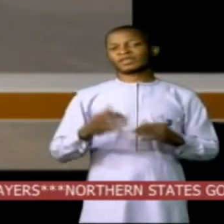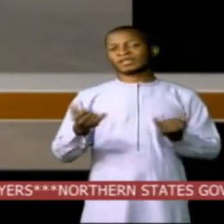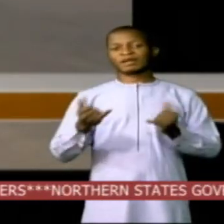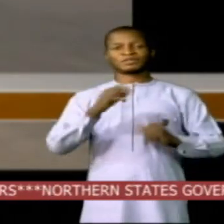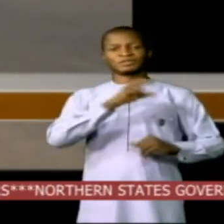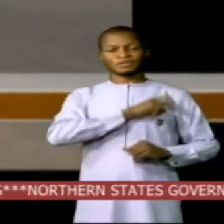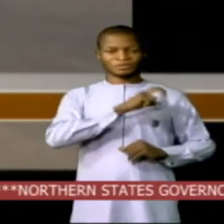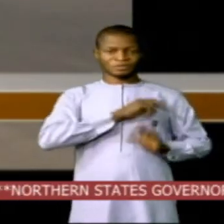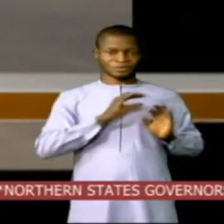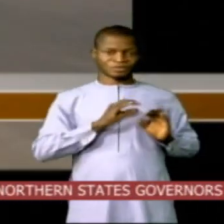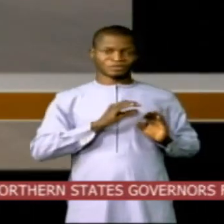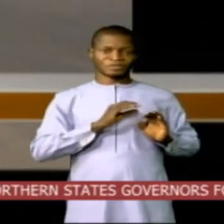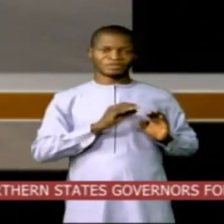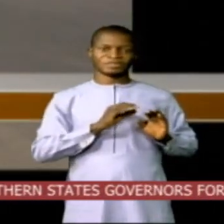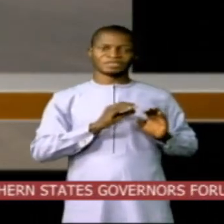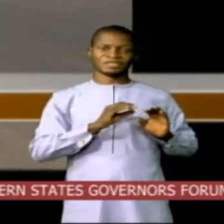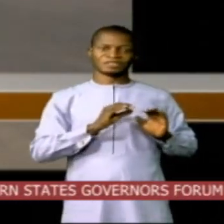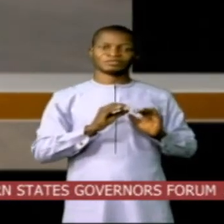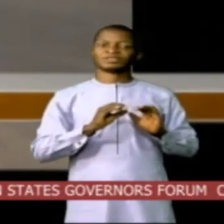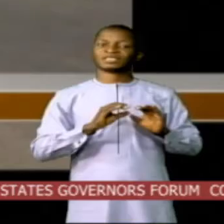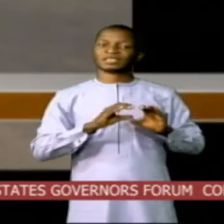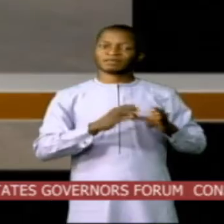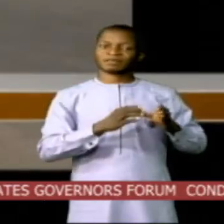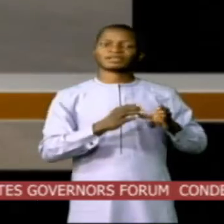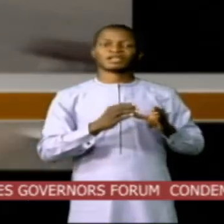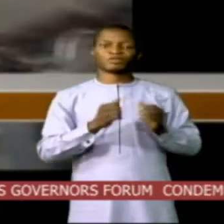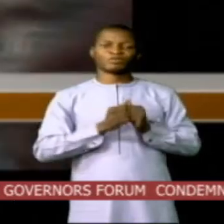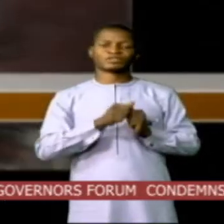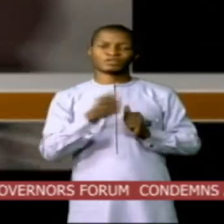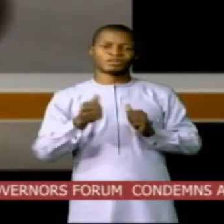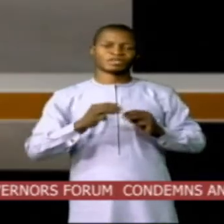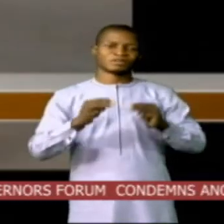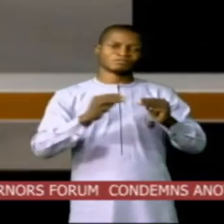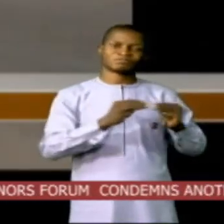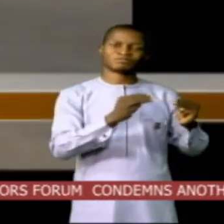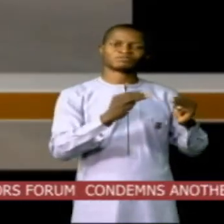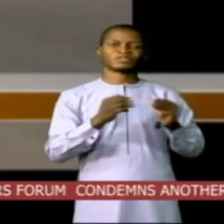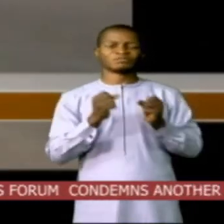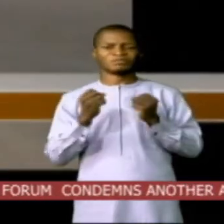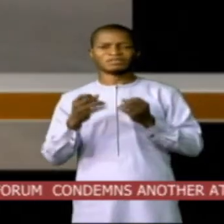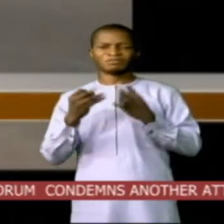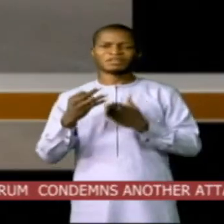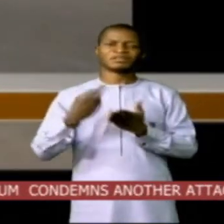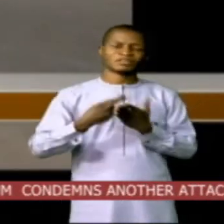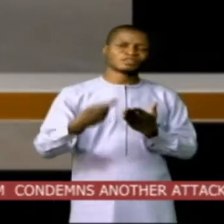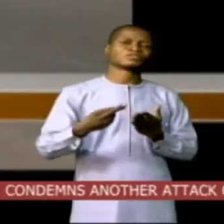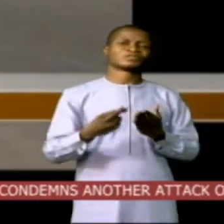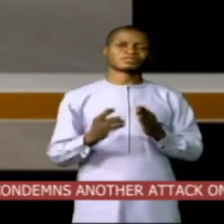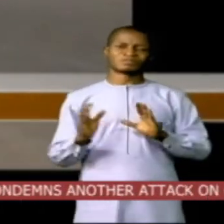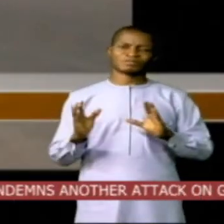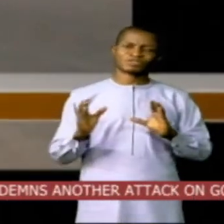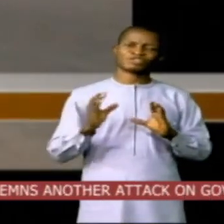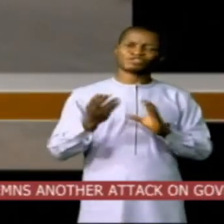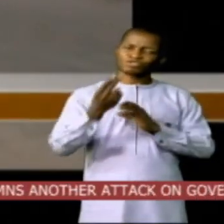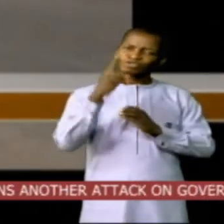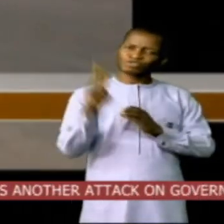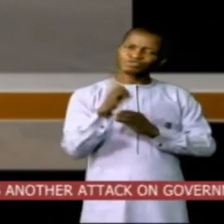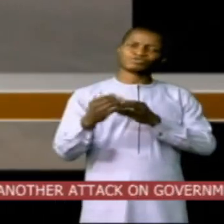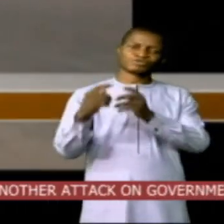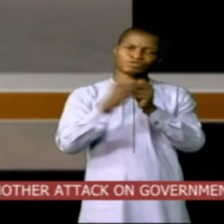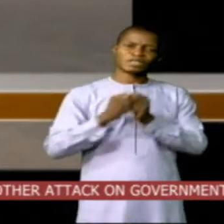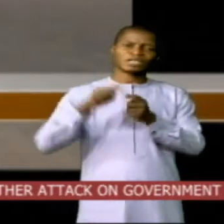Security agent and a lot of other movement. Massive resources are being put together to ensure that these boys